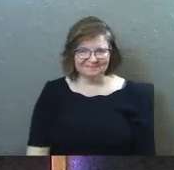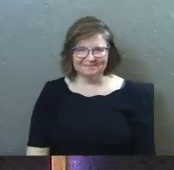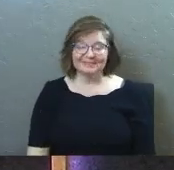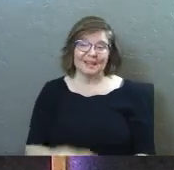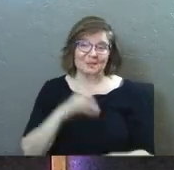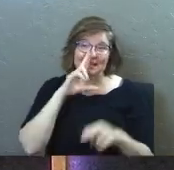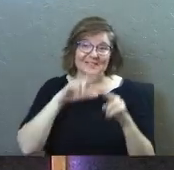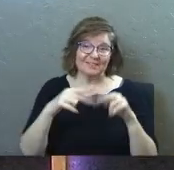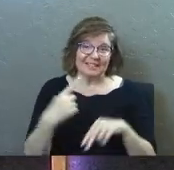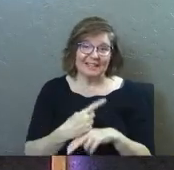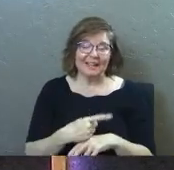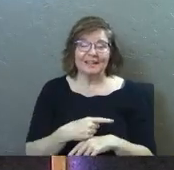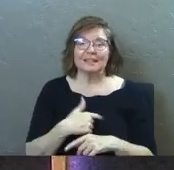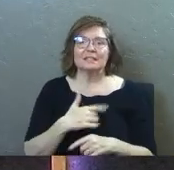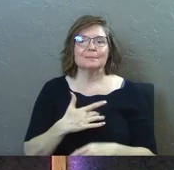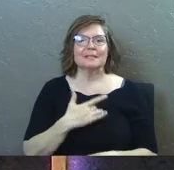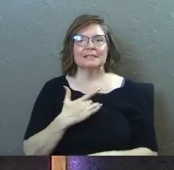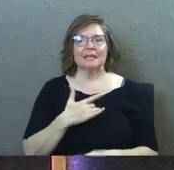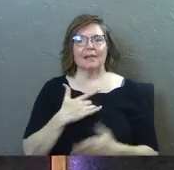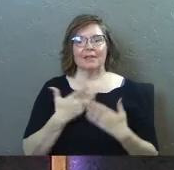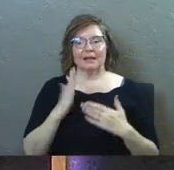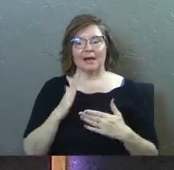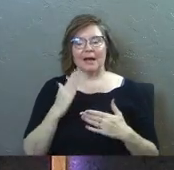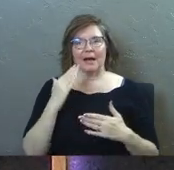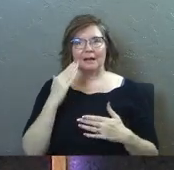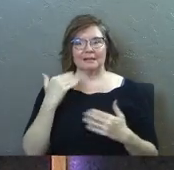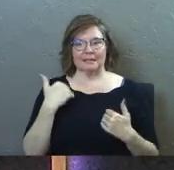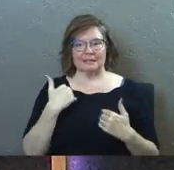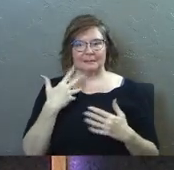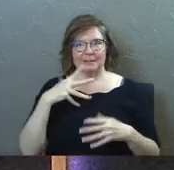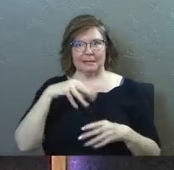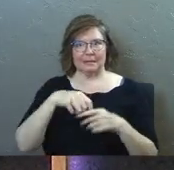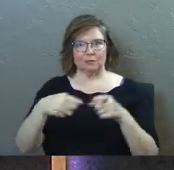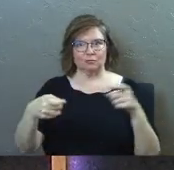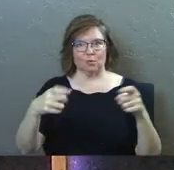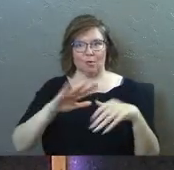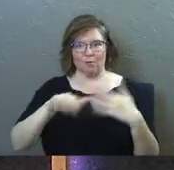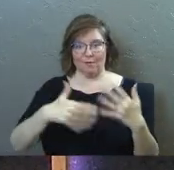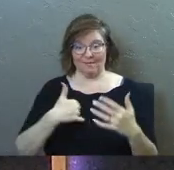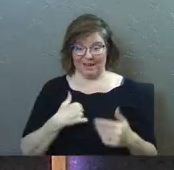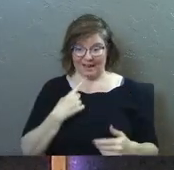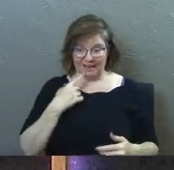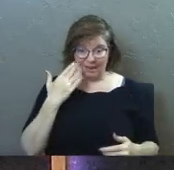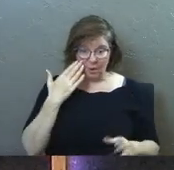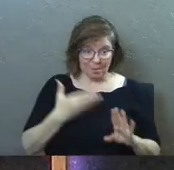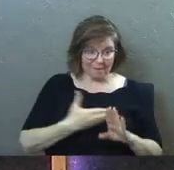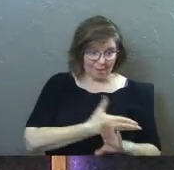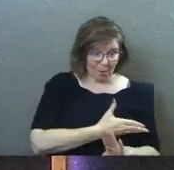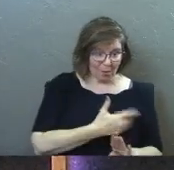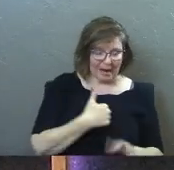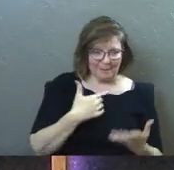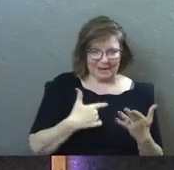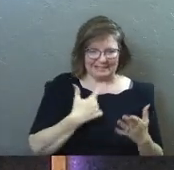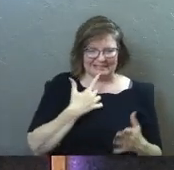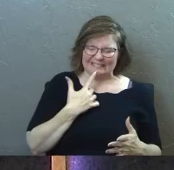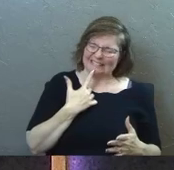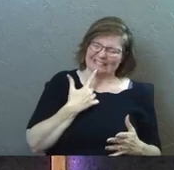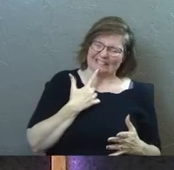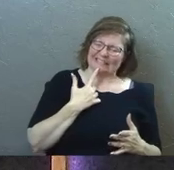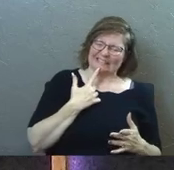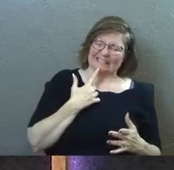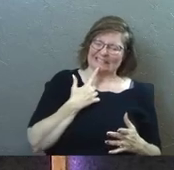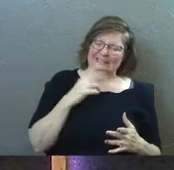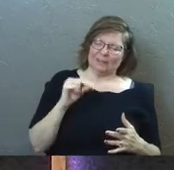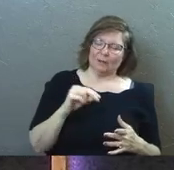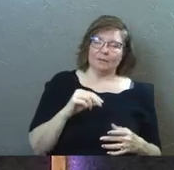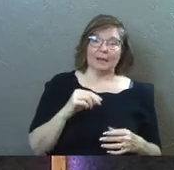It was a fun day. There's just been a sense in which God's had his hand on all of this. I said before, if I didn't know what this was going to be, I probably would have said no ahead